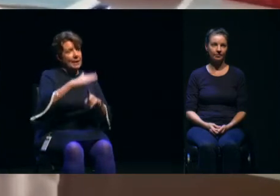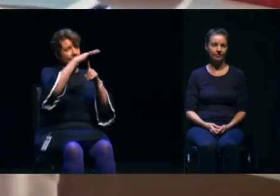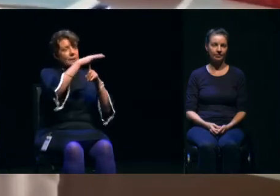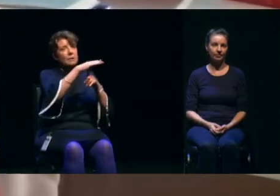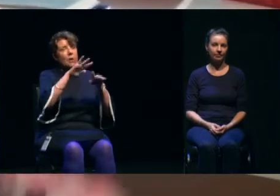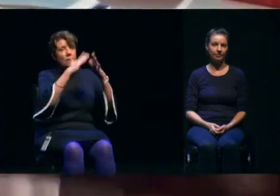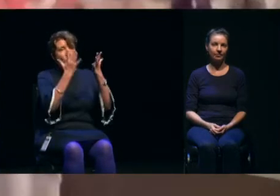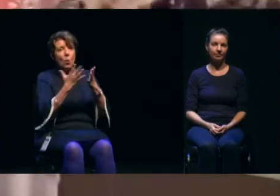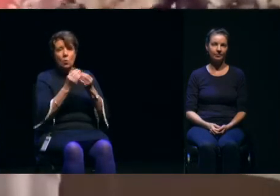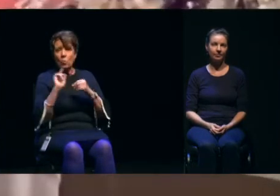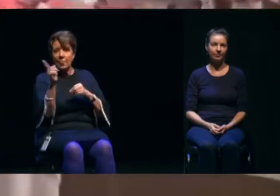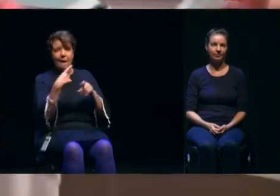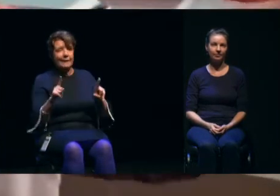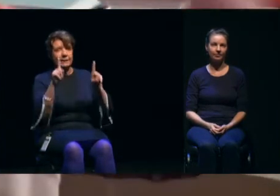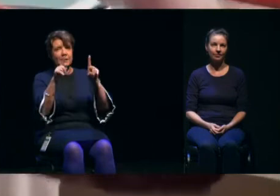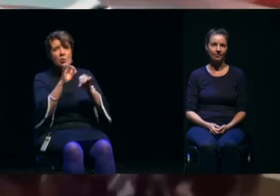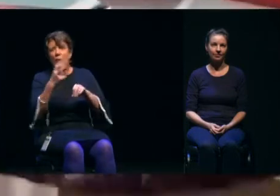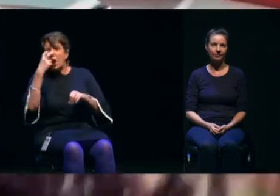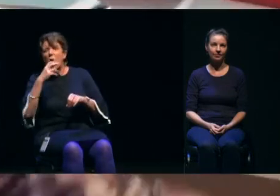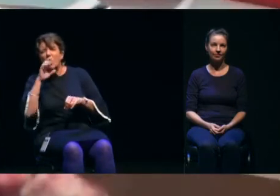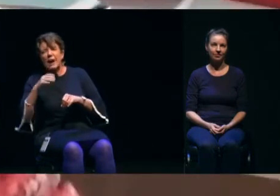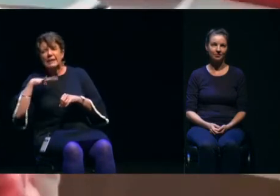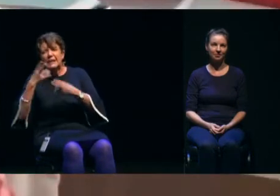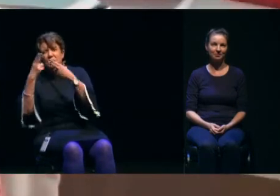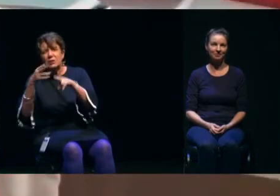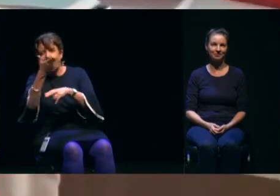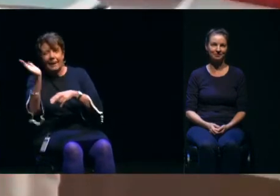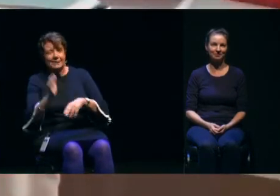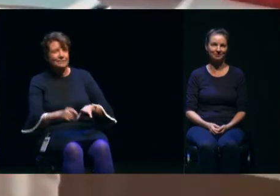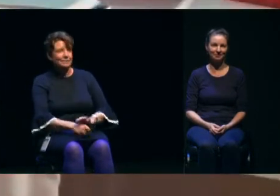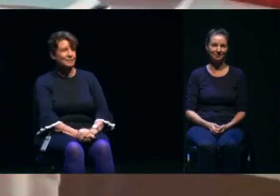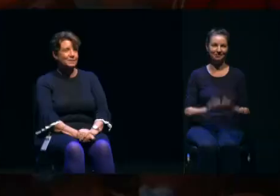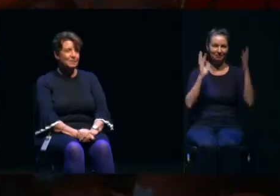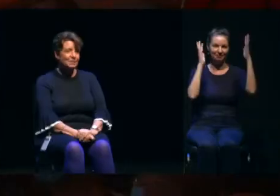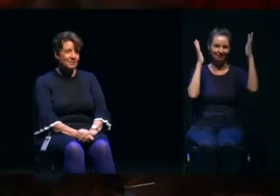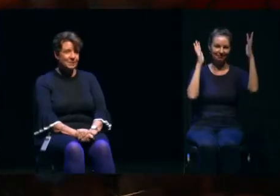a few years, not these old guys that need to die.